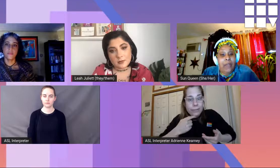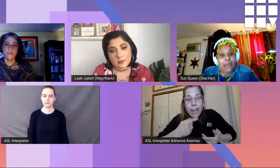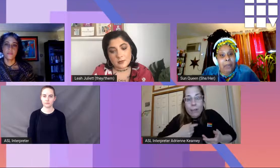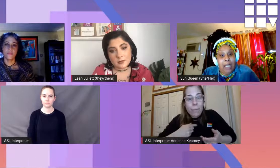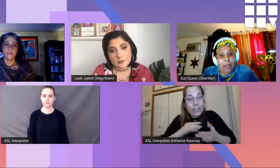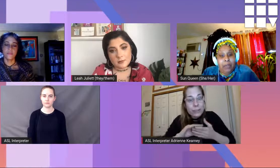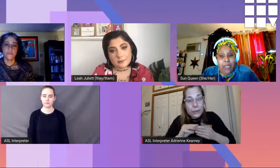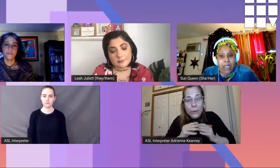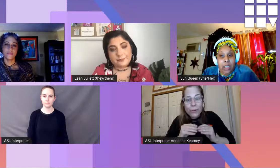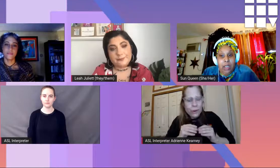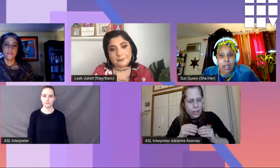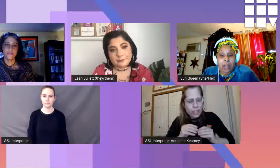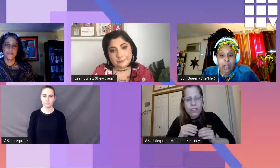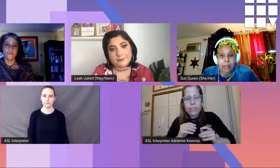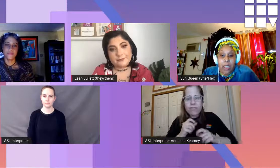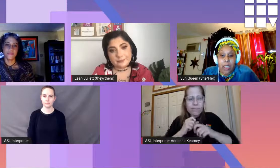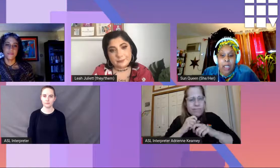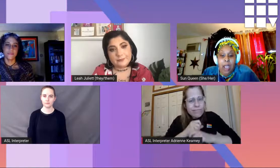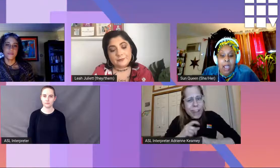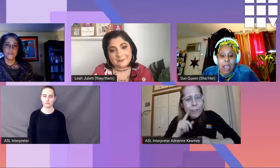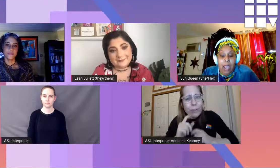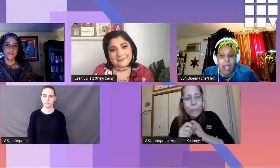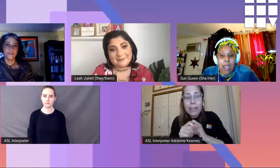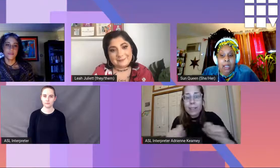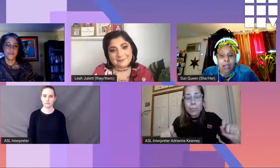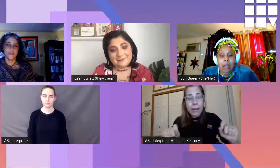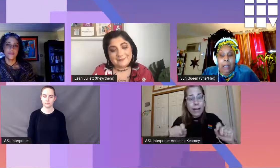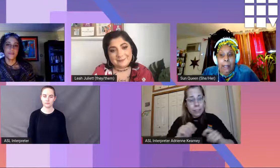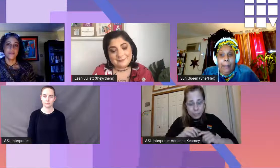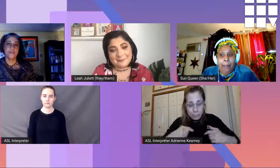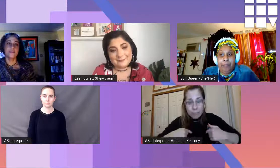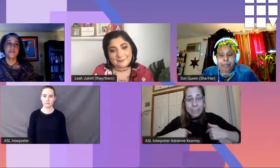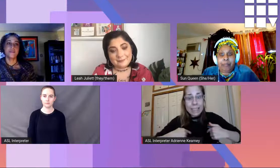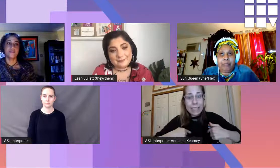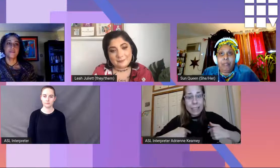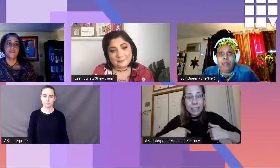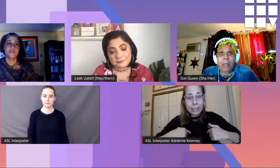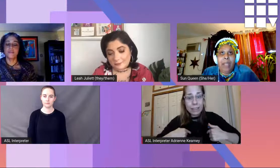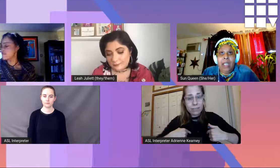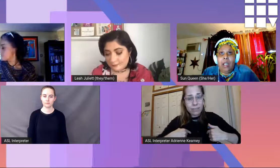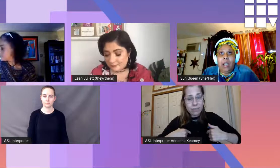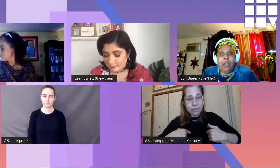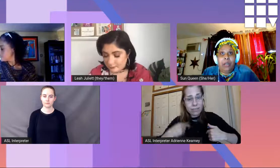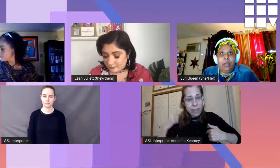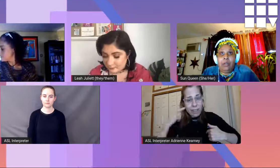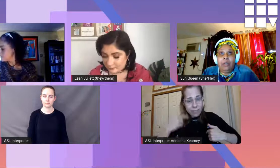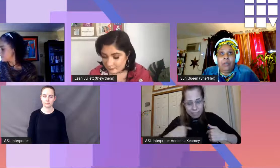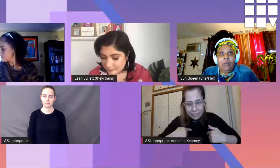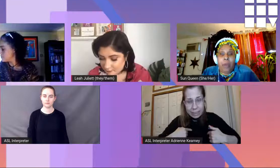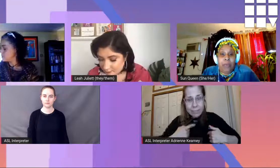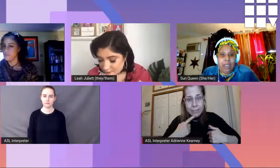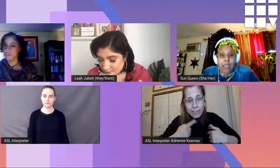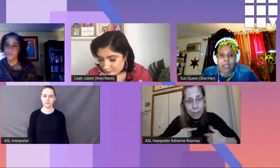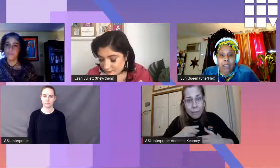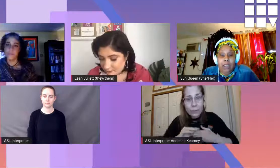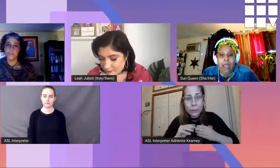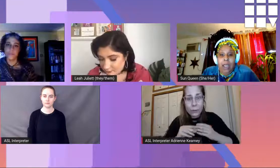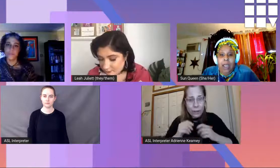and fight for my liberation than me? And being under